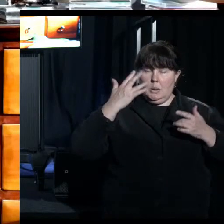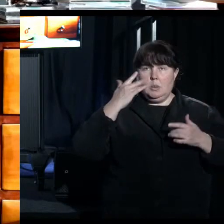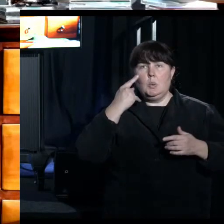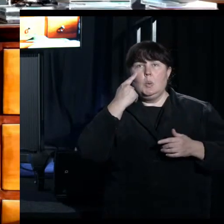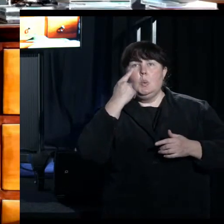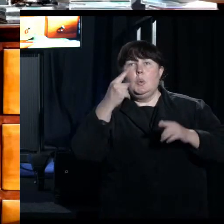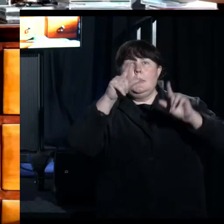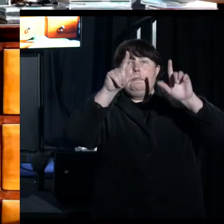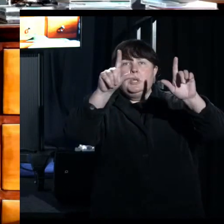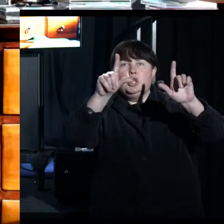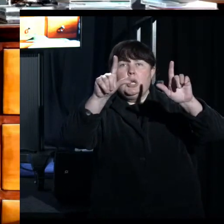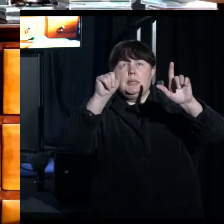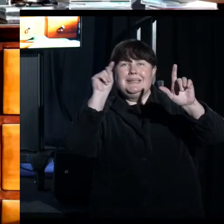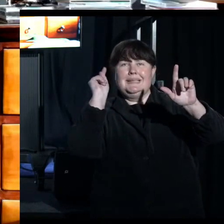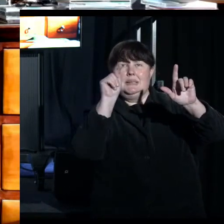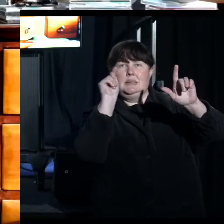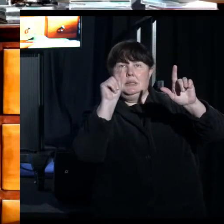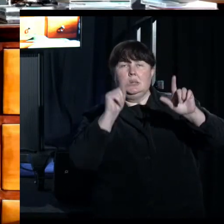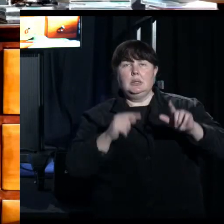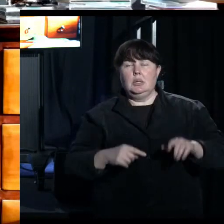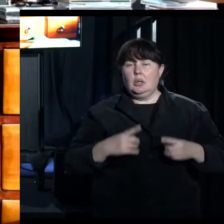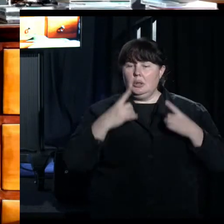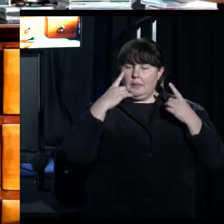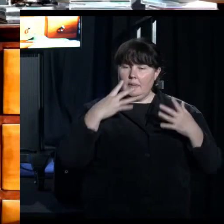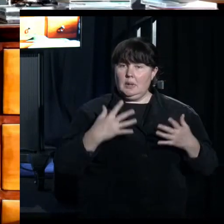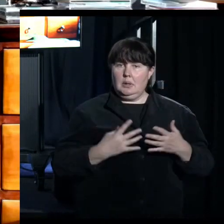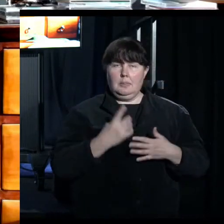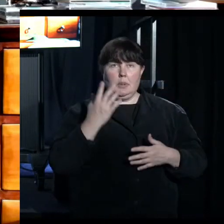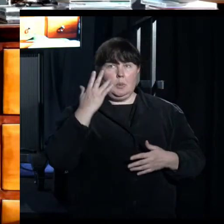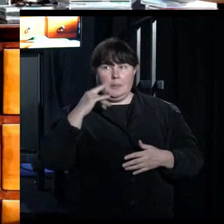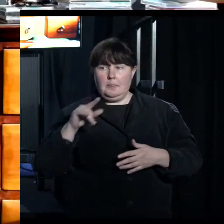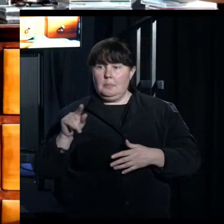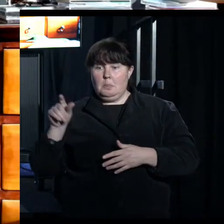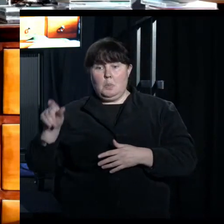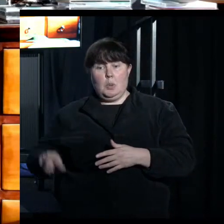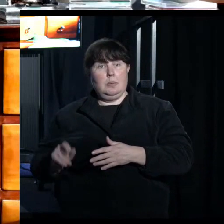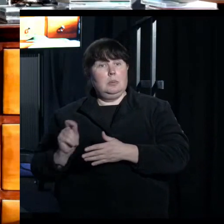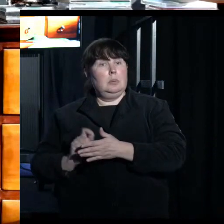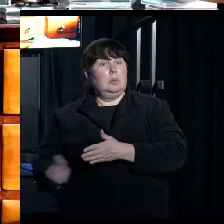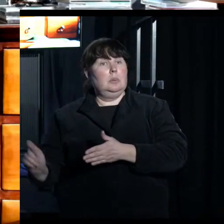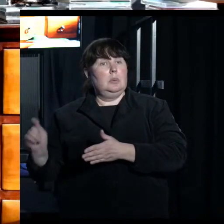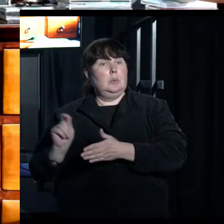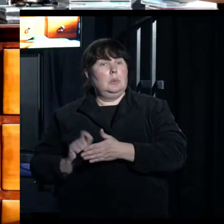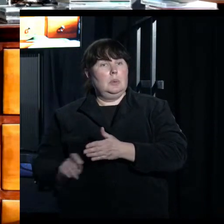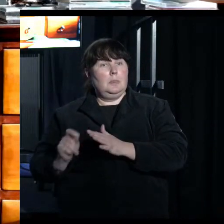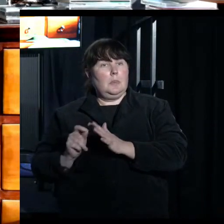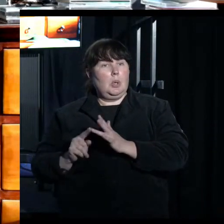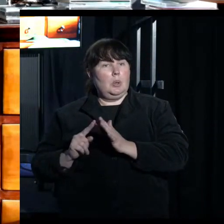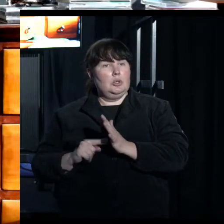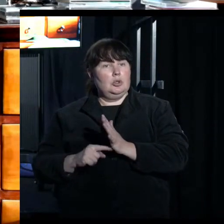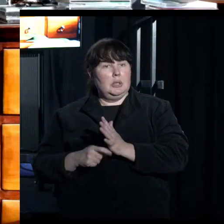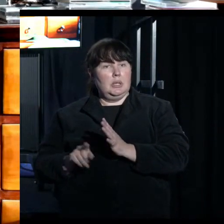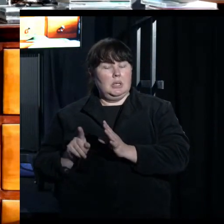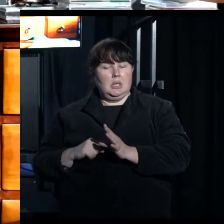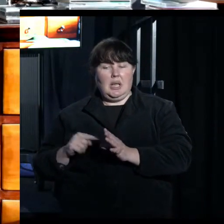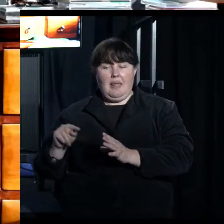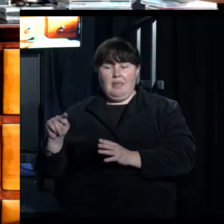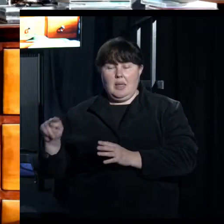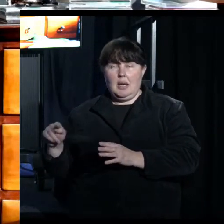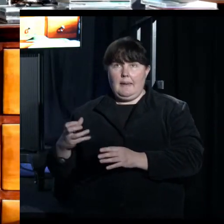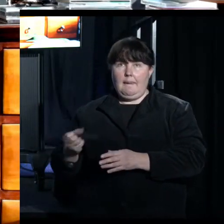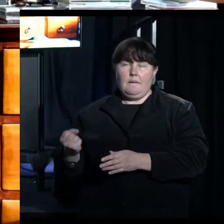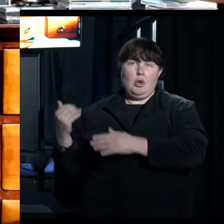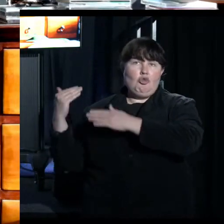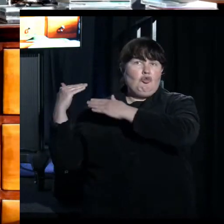for an iPad or pencil and begin to write. The problem with that is that most of